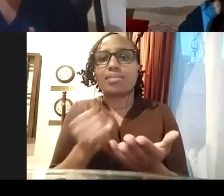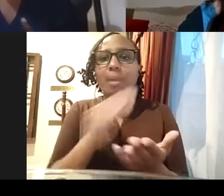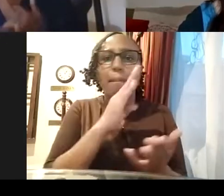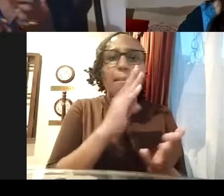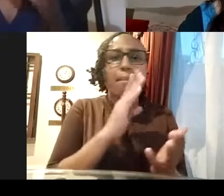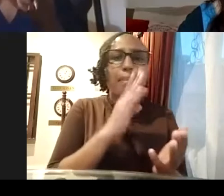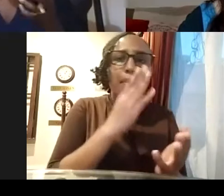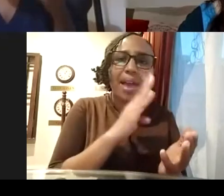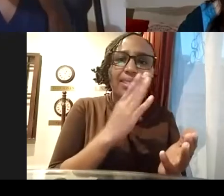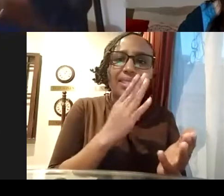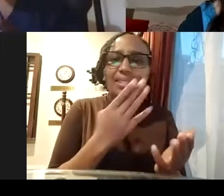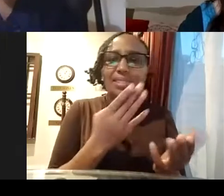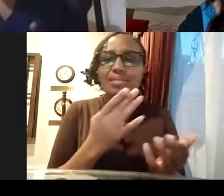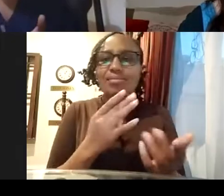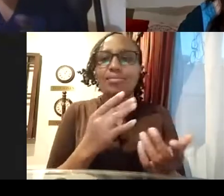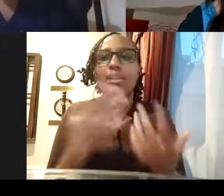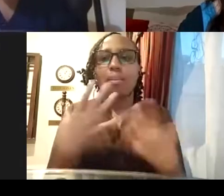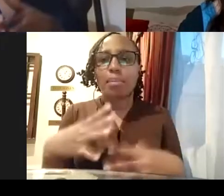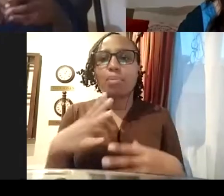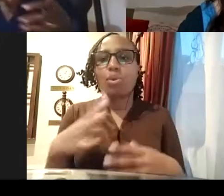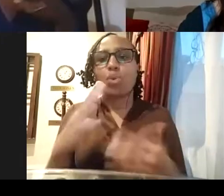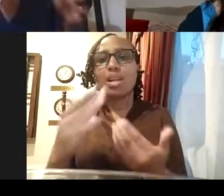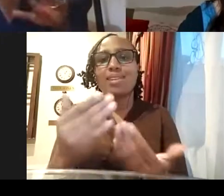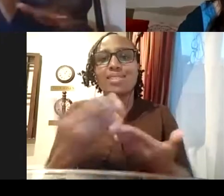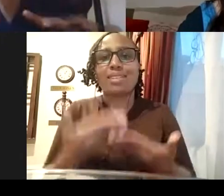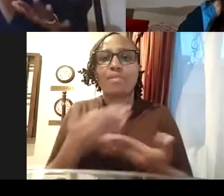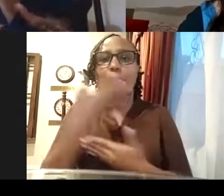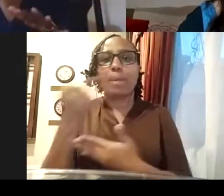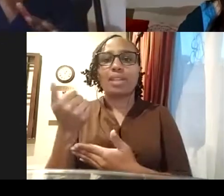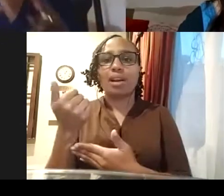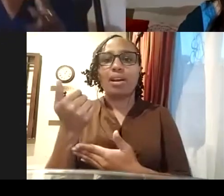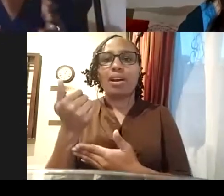your opinion, then people will receive it better. And there was many